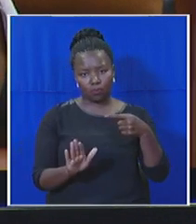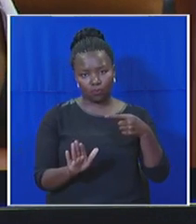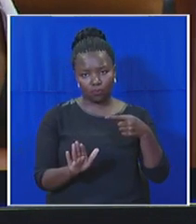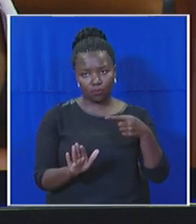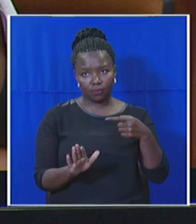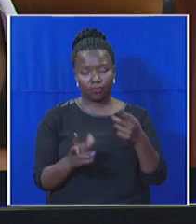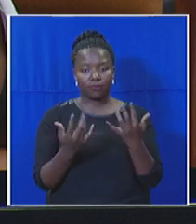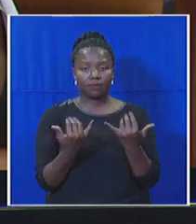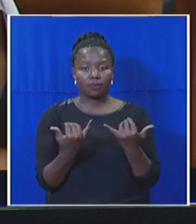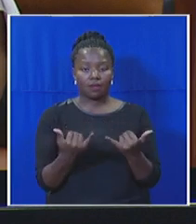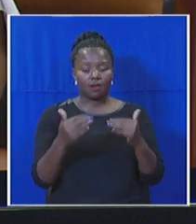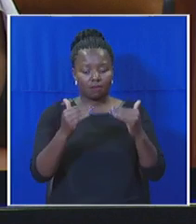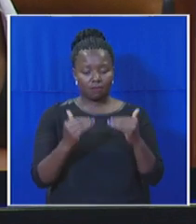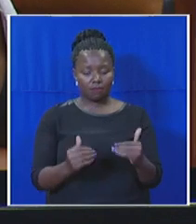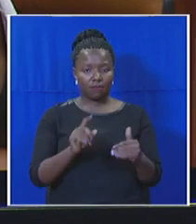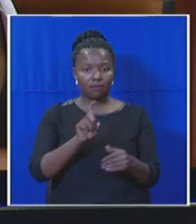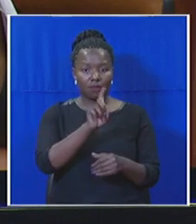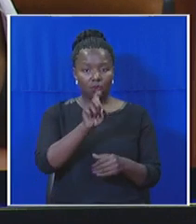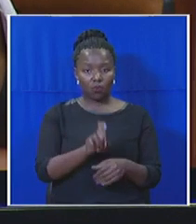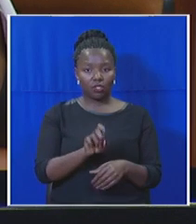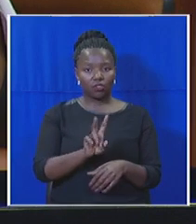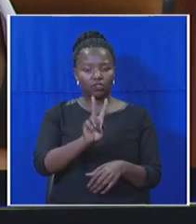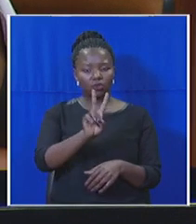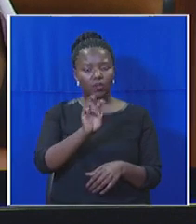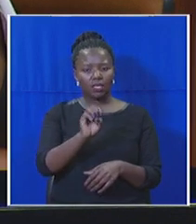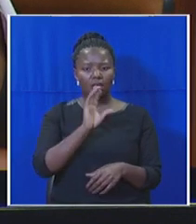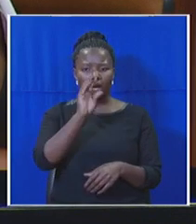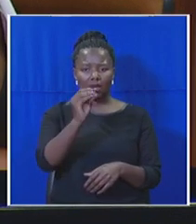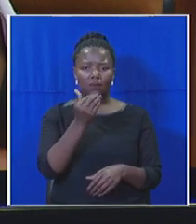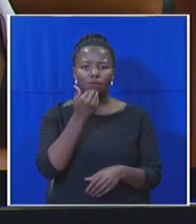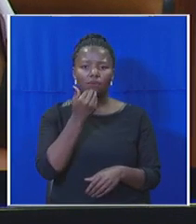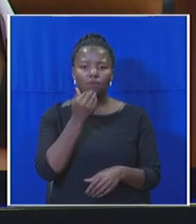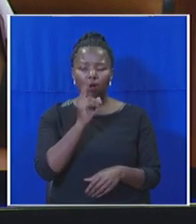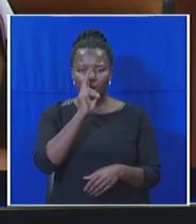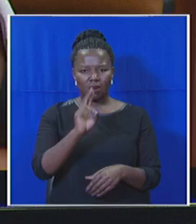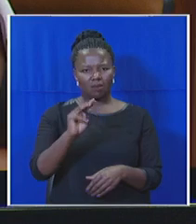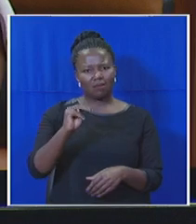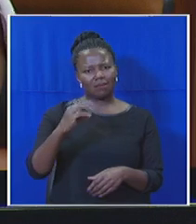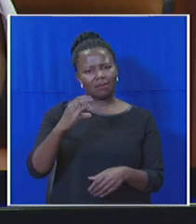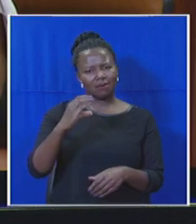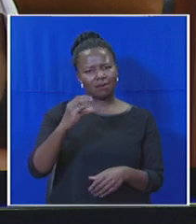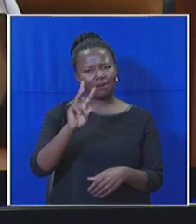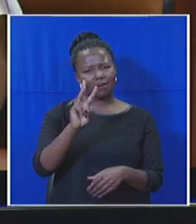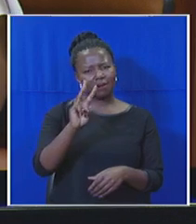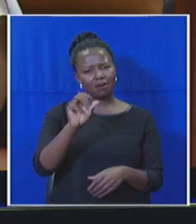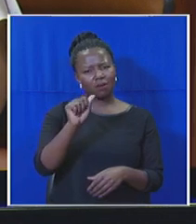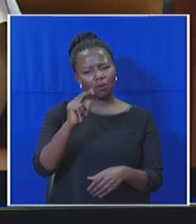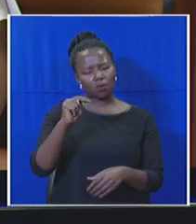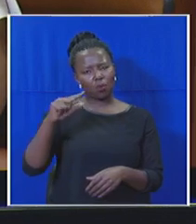I now come to question number 20, which has been asked by the Honorable Mwango. The Honorable President.